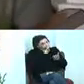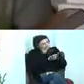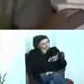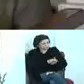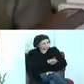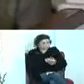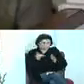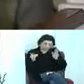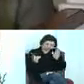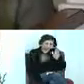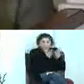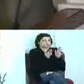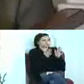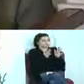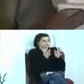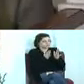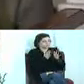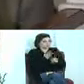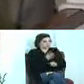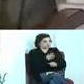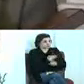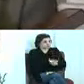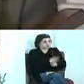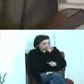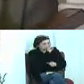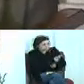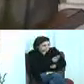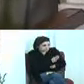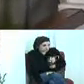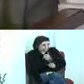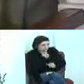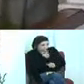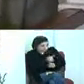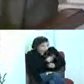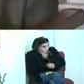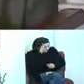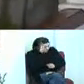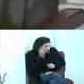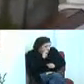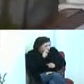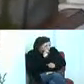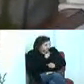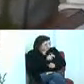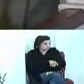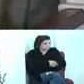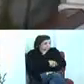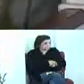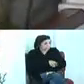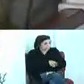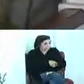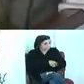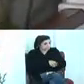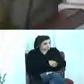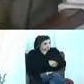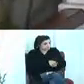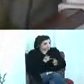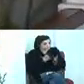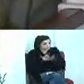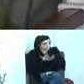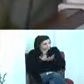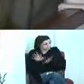very sternly, and he said, "Satan, get behind